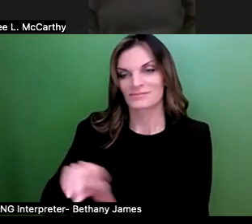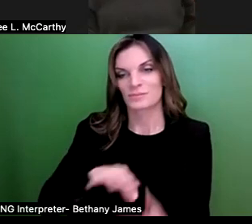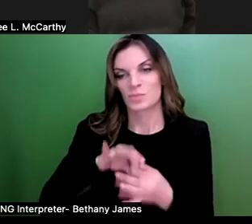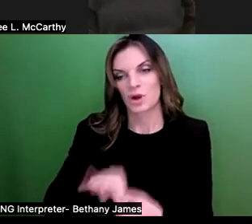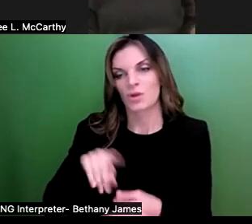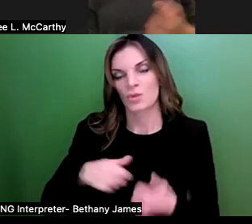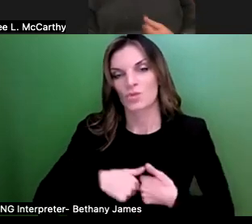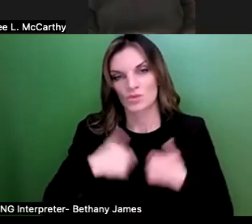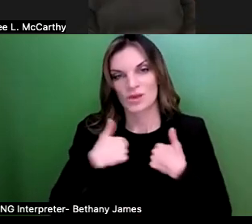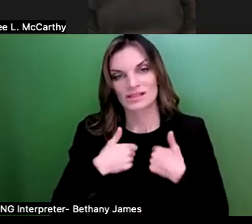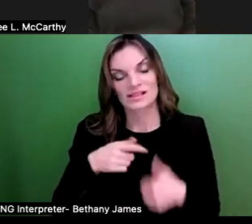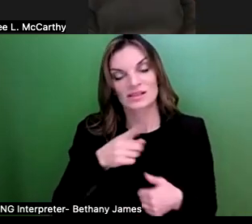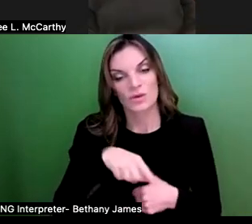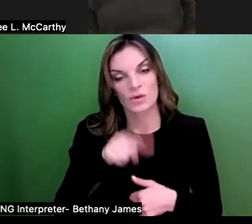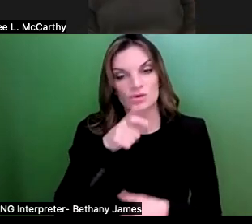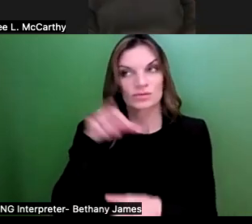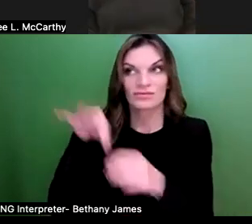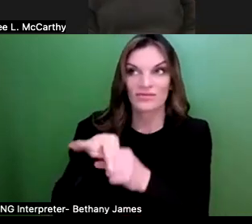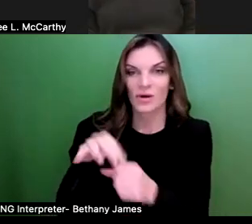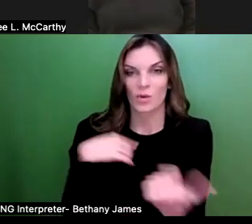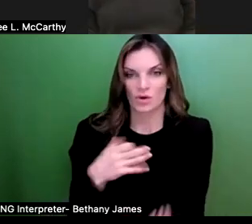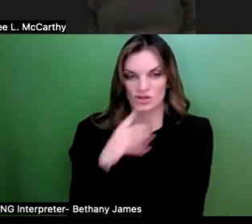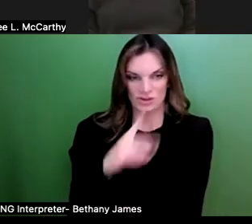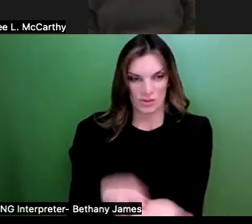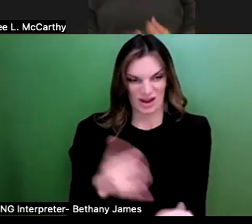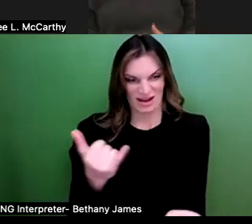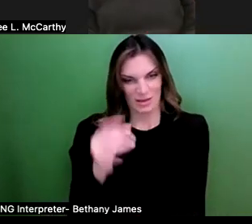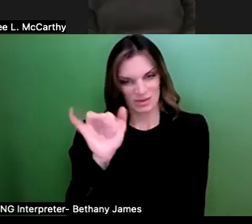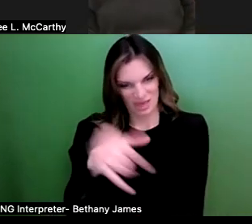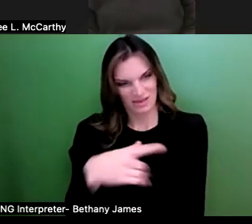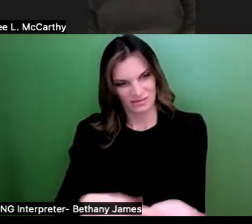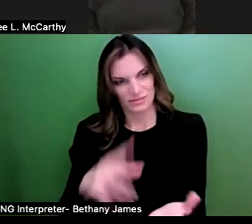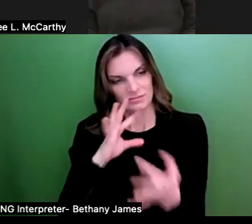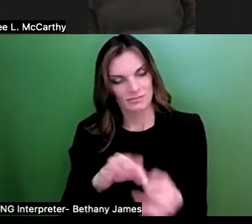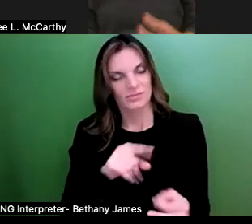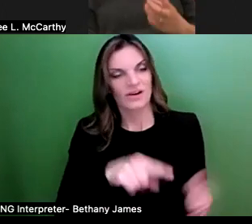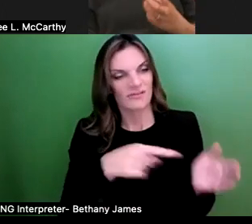and the constituents that we're speaking about right now in regards to having an affordable